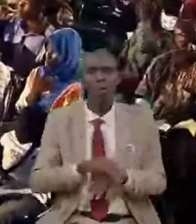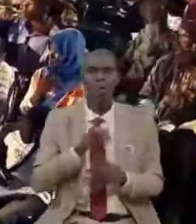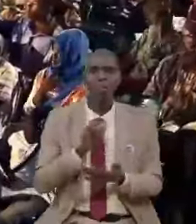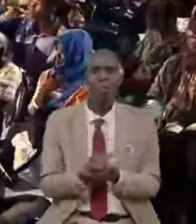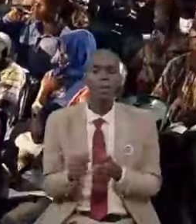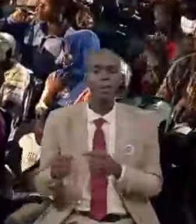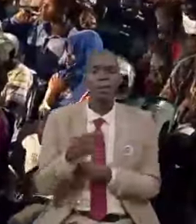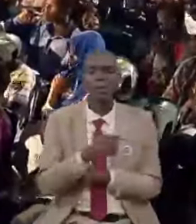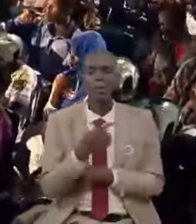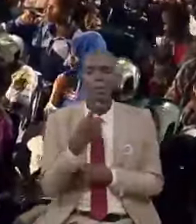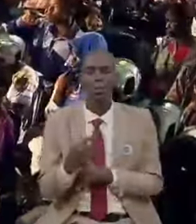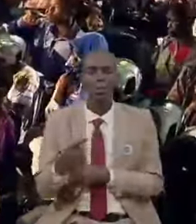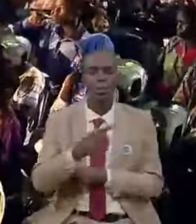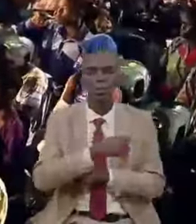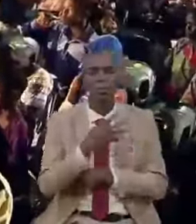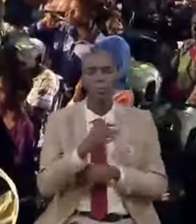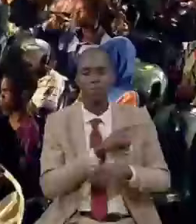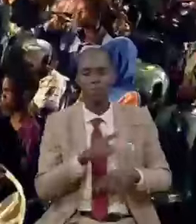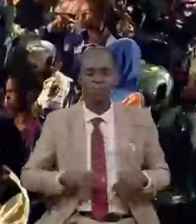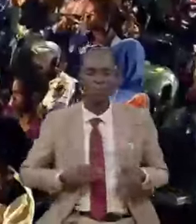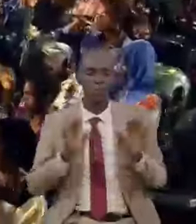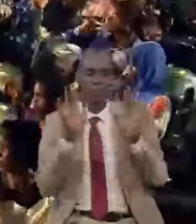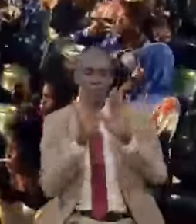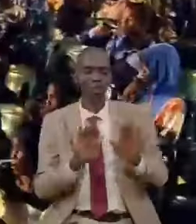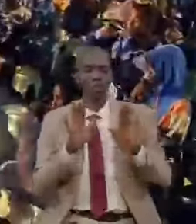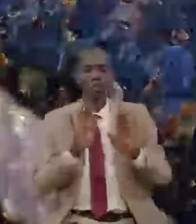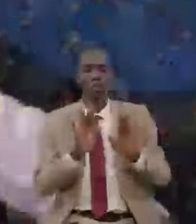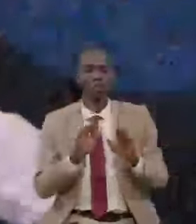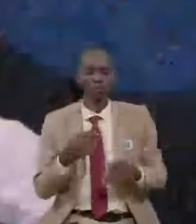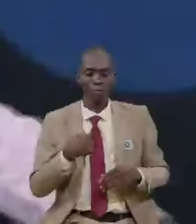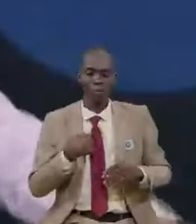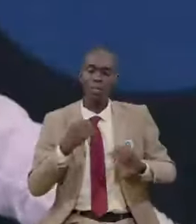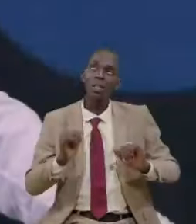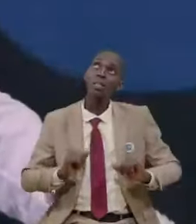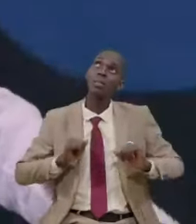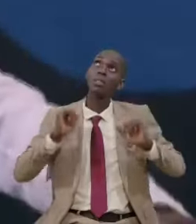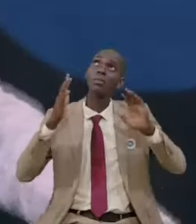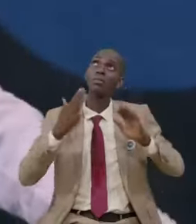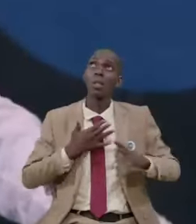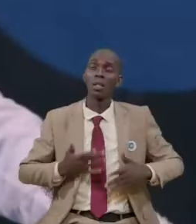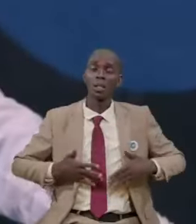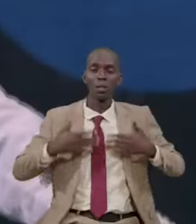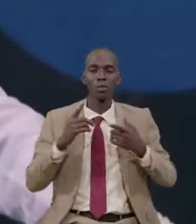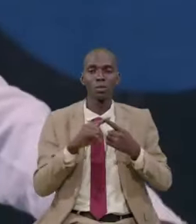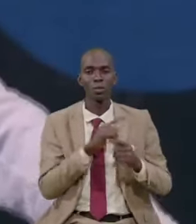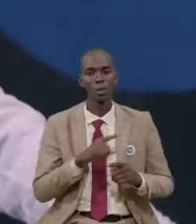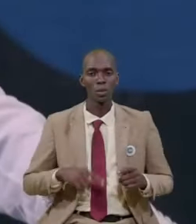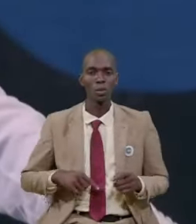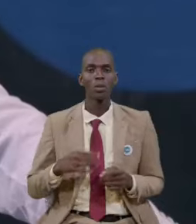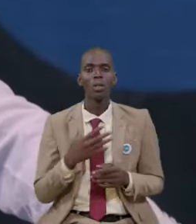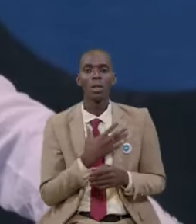Sunday, I gave my life to the Lord. It became for me a sacred,